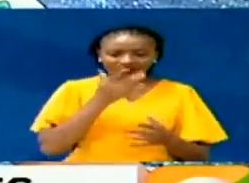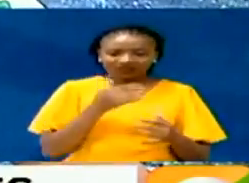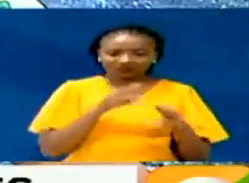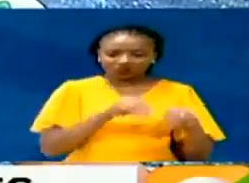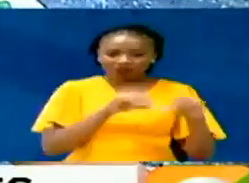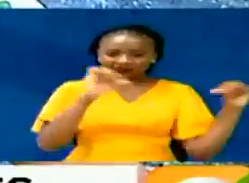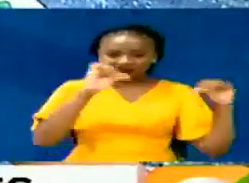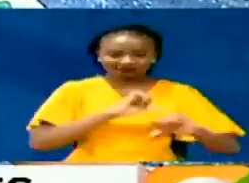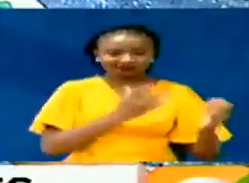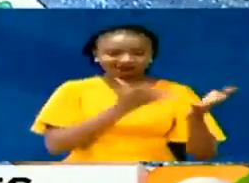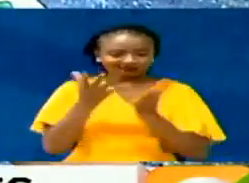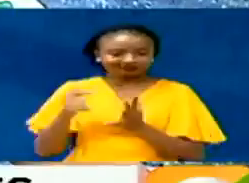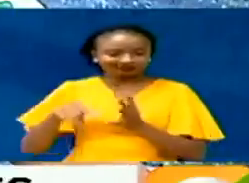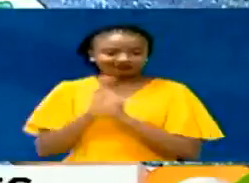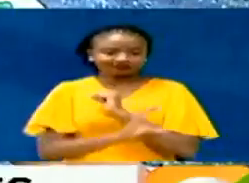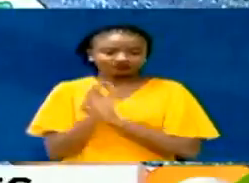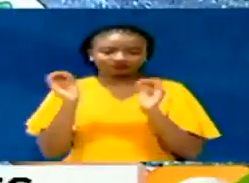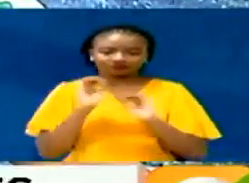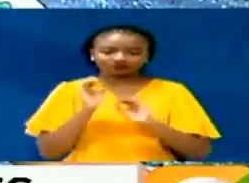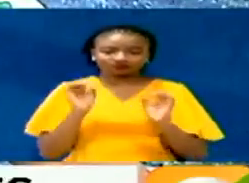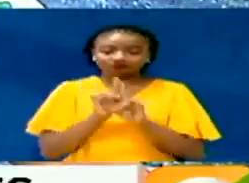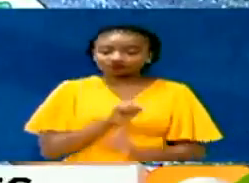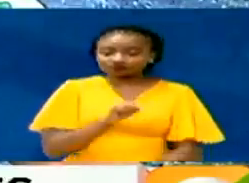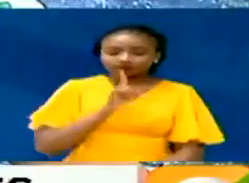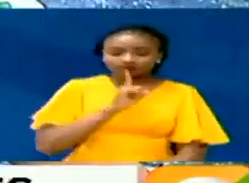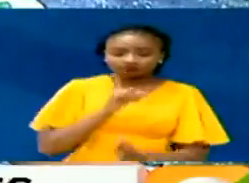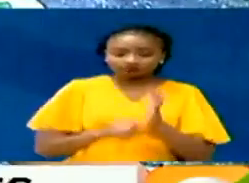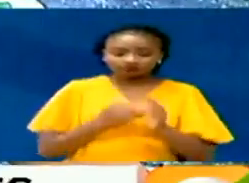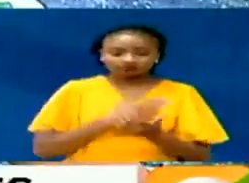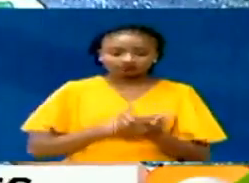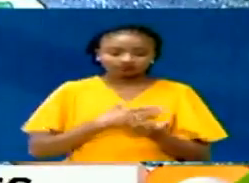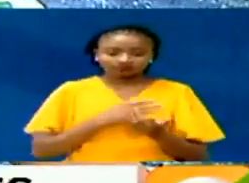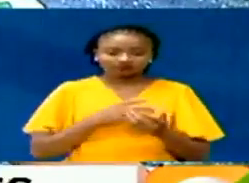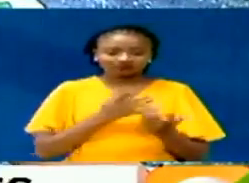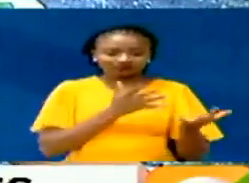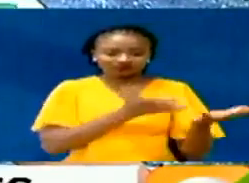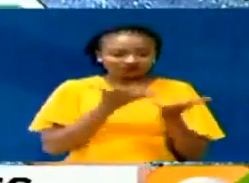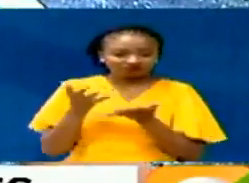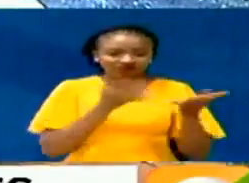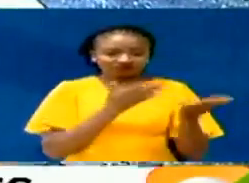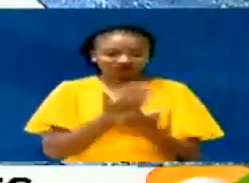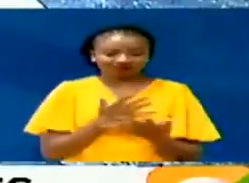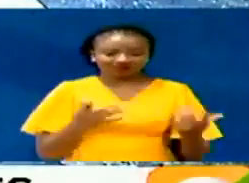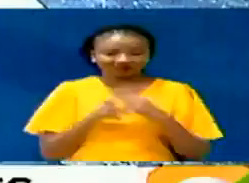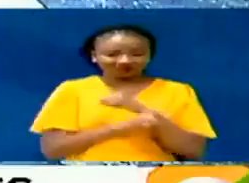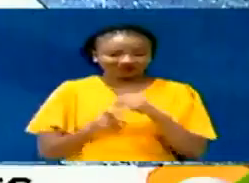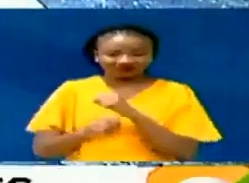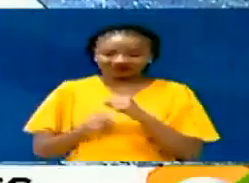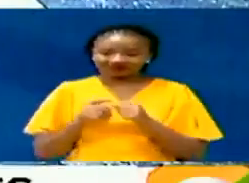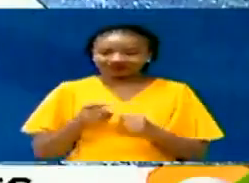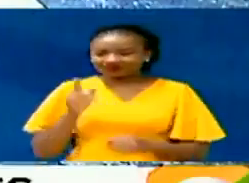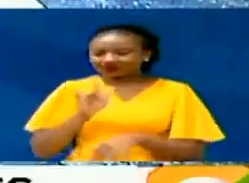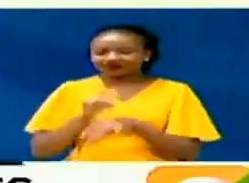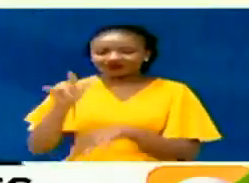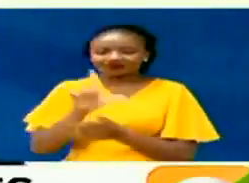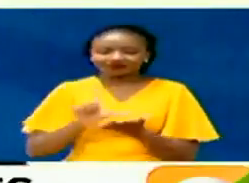Company Managing Director Michael Wanjala says keeping at bay smuggled goods will enhance protection of the local sugar industry.